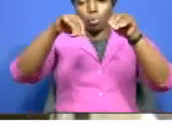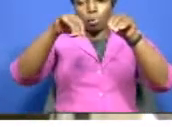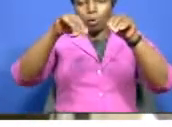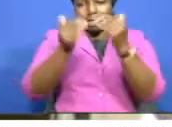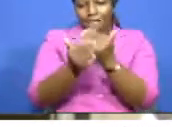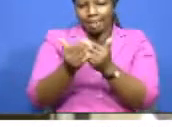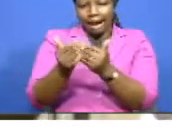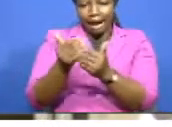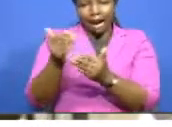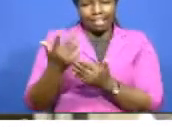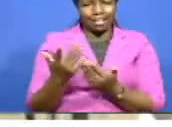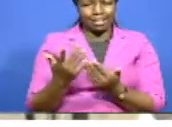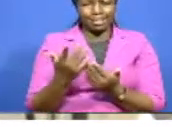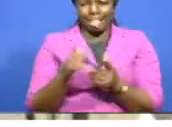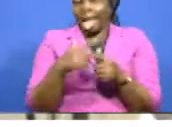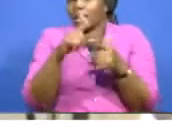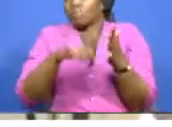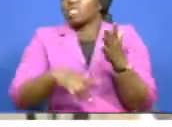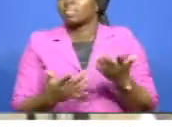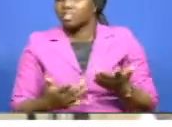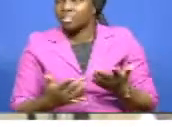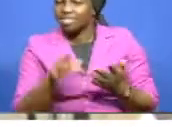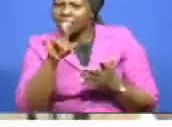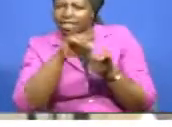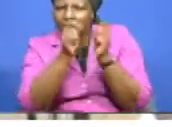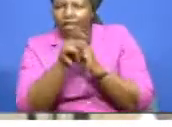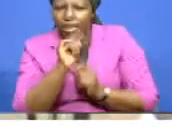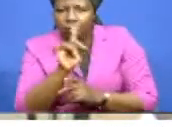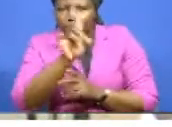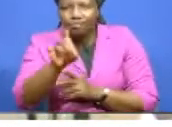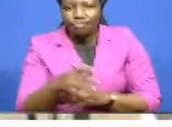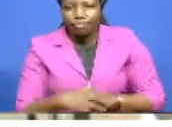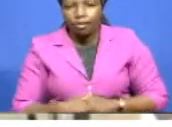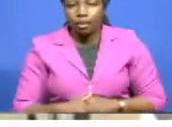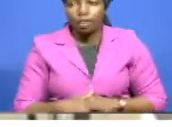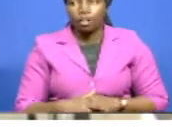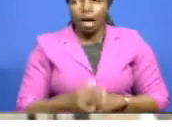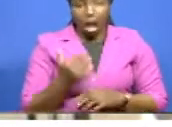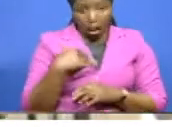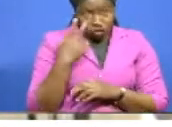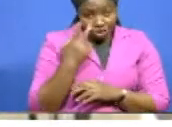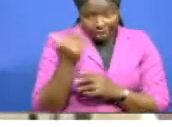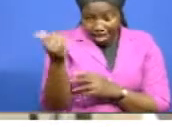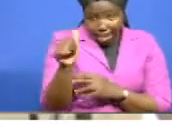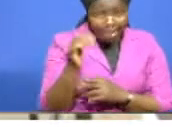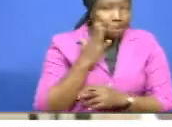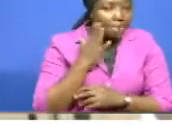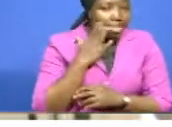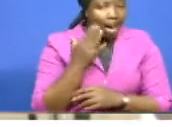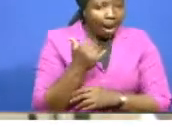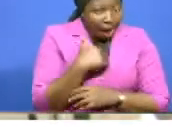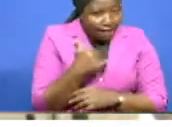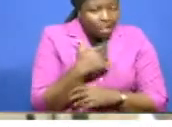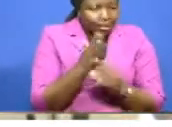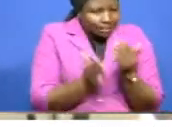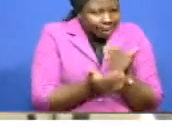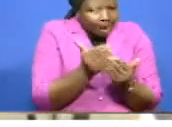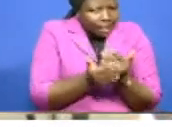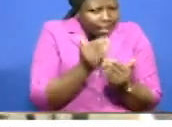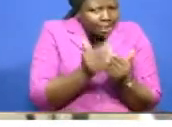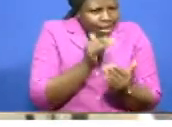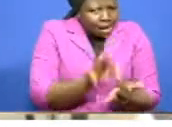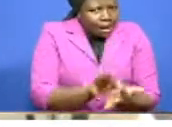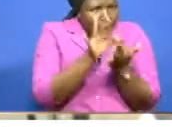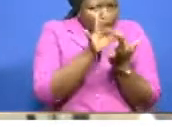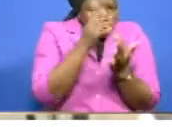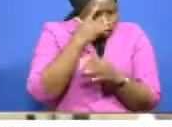what? And so what? Has it changed? Are you seeing any mothers getting some extra special level of care for